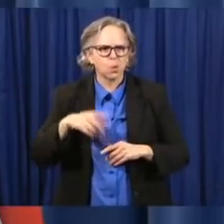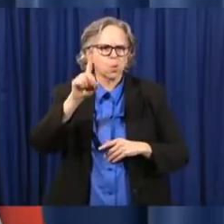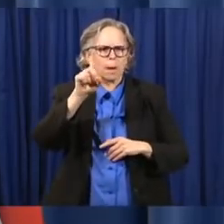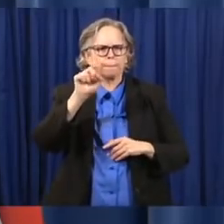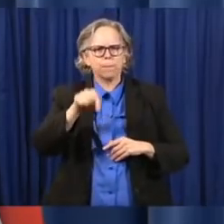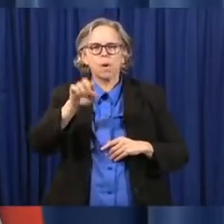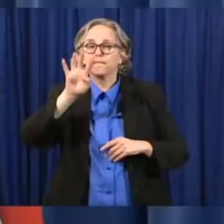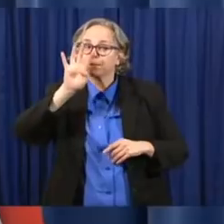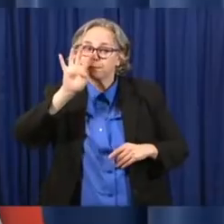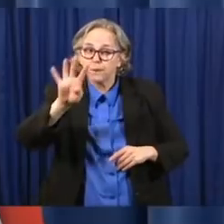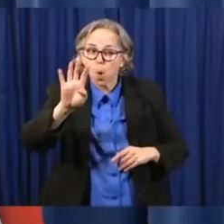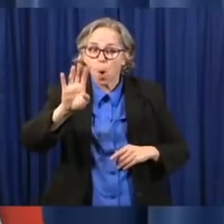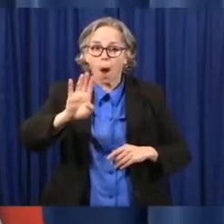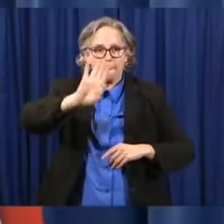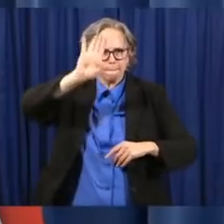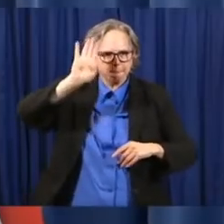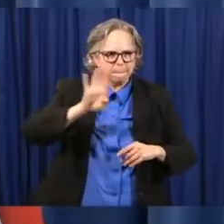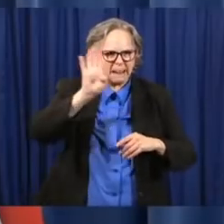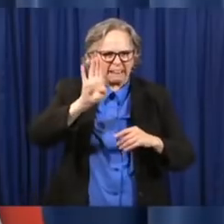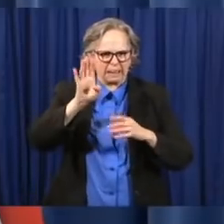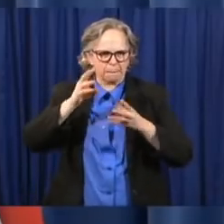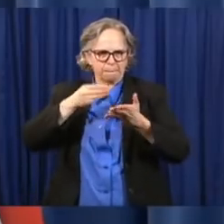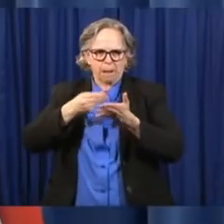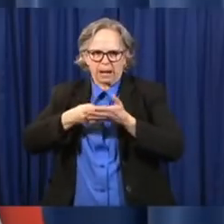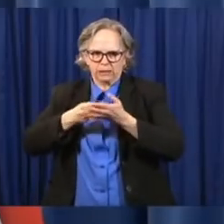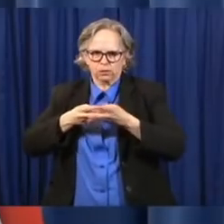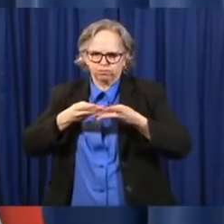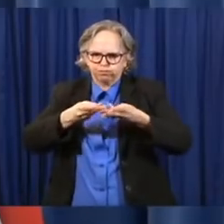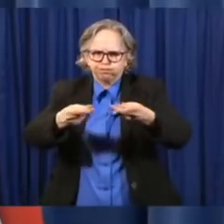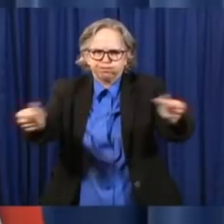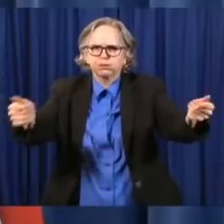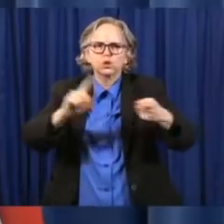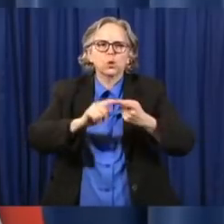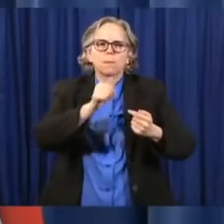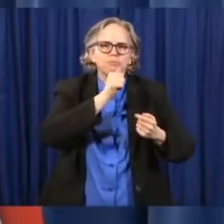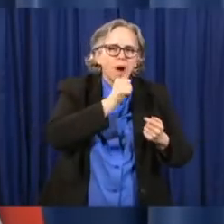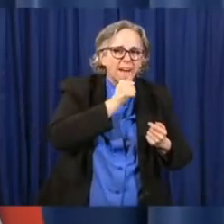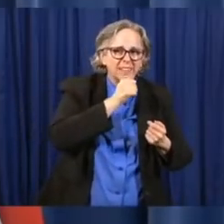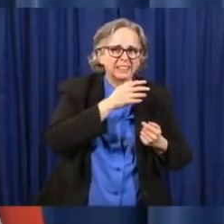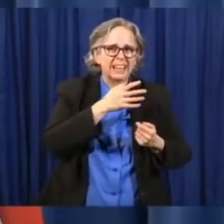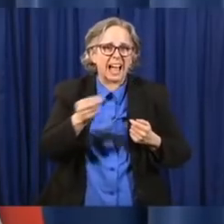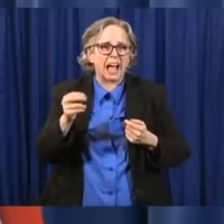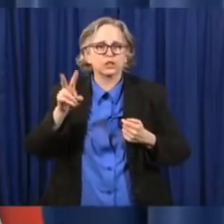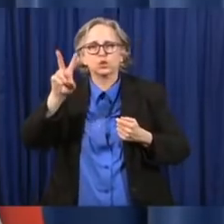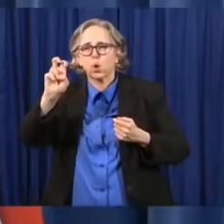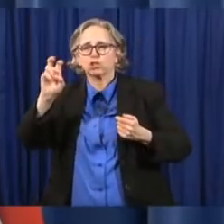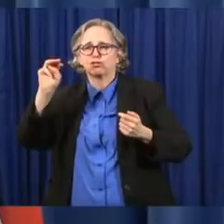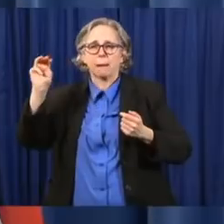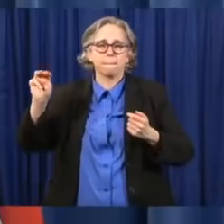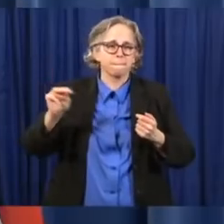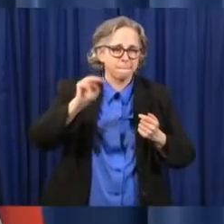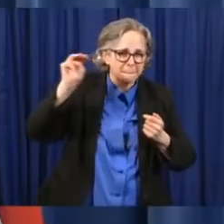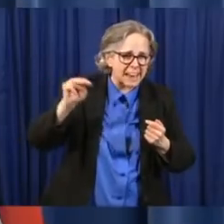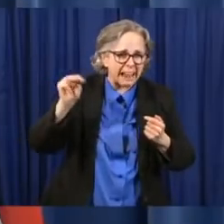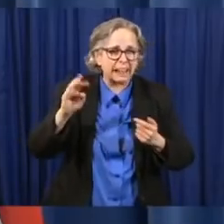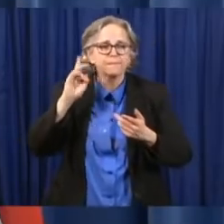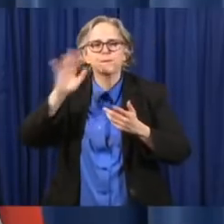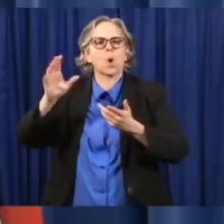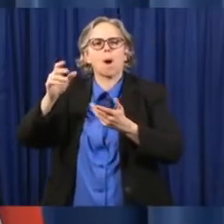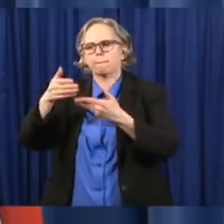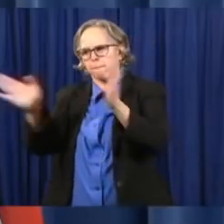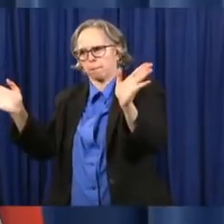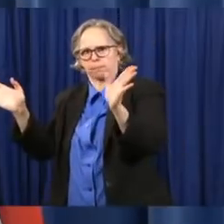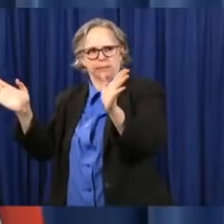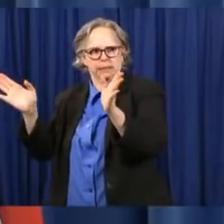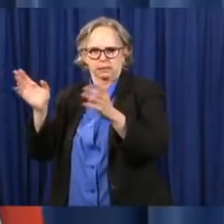nearly $200 million will go to local governmental taxing districts such as counties, cities, township, and